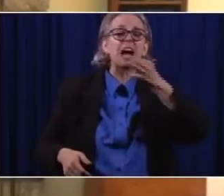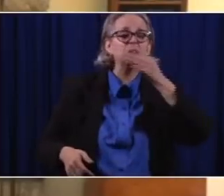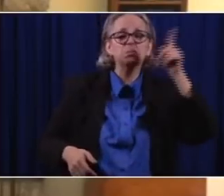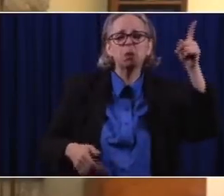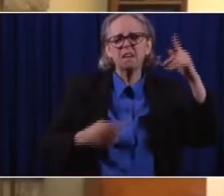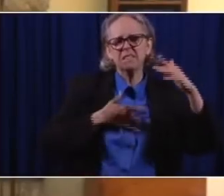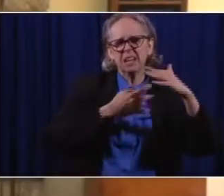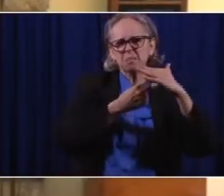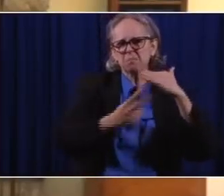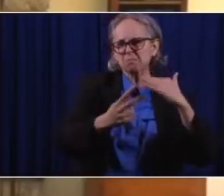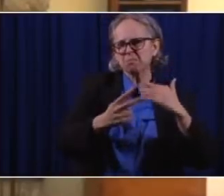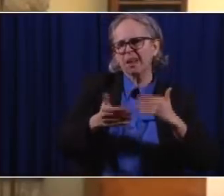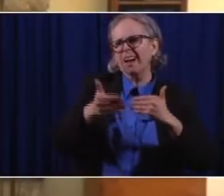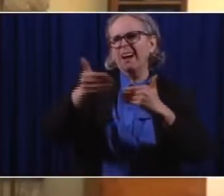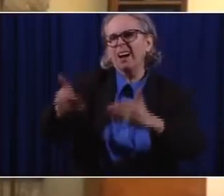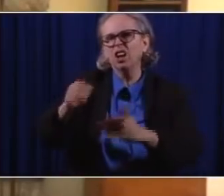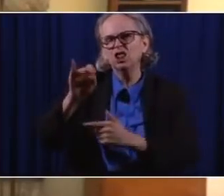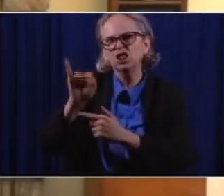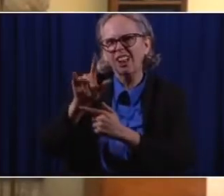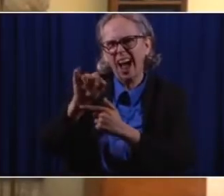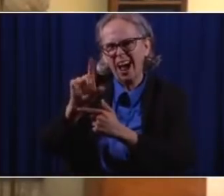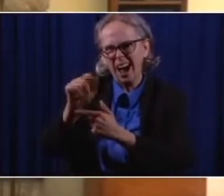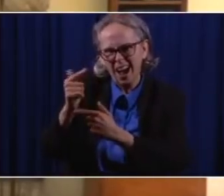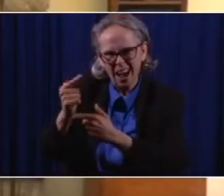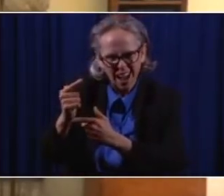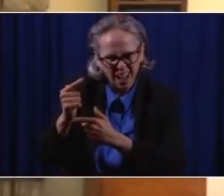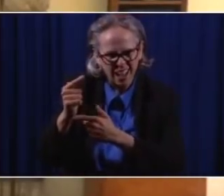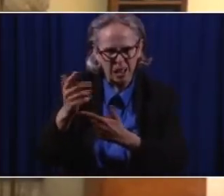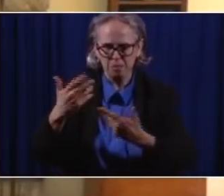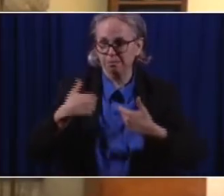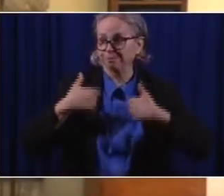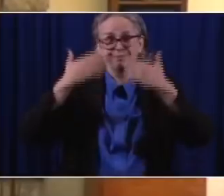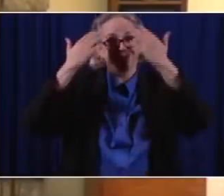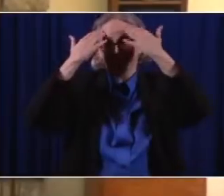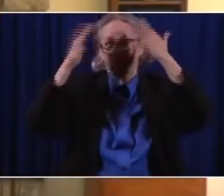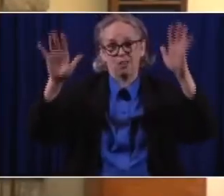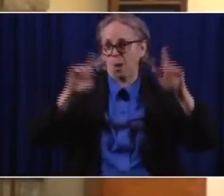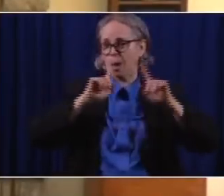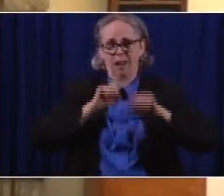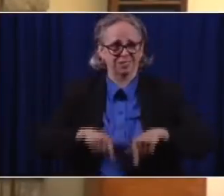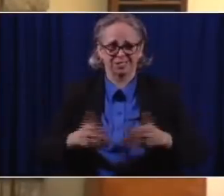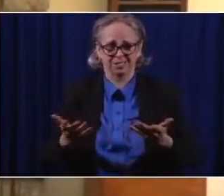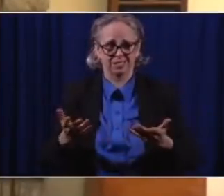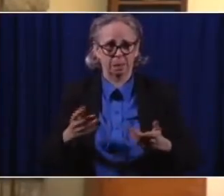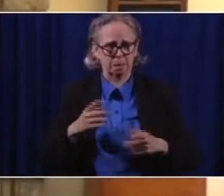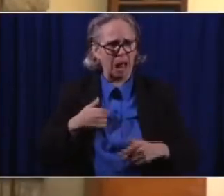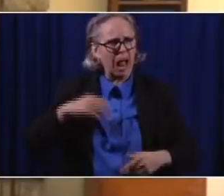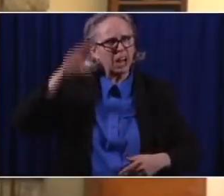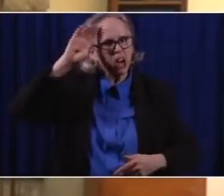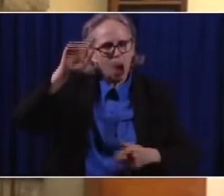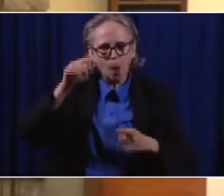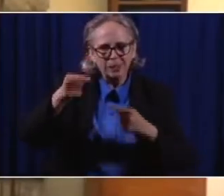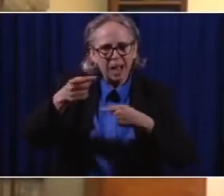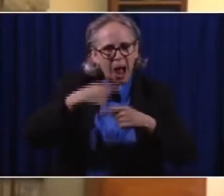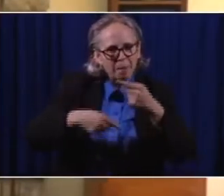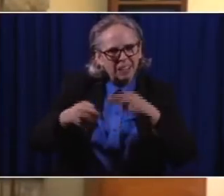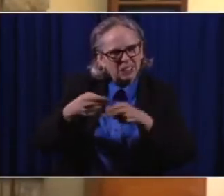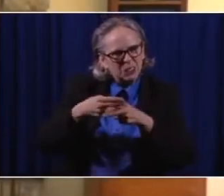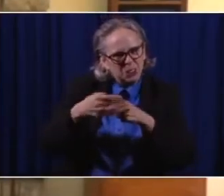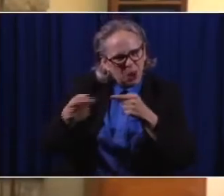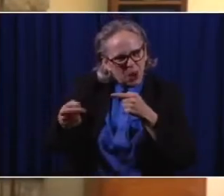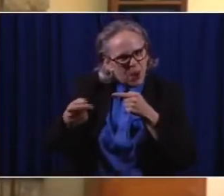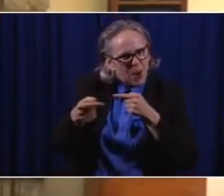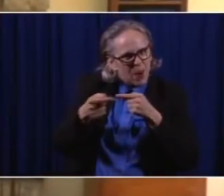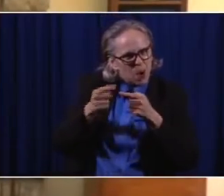distribution. I don't know, but I do know it's coming. And I do know, or at least feel, that it's going to be